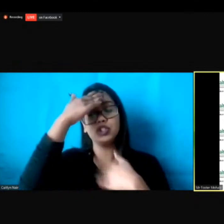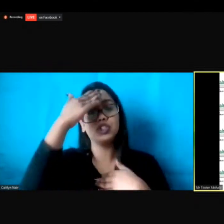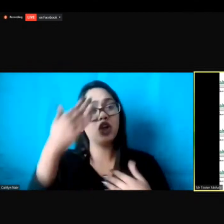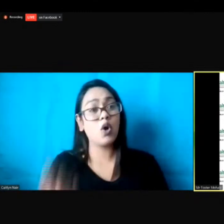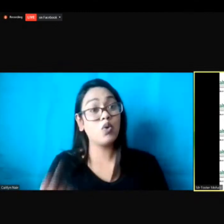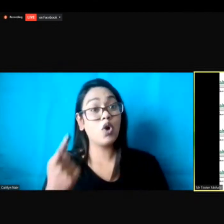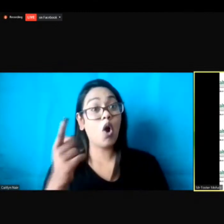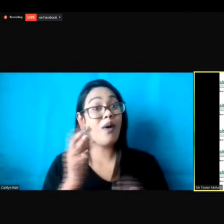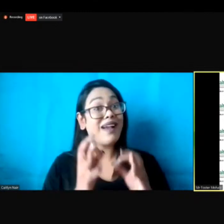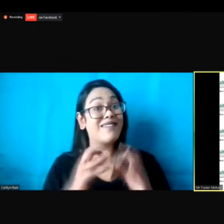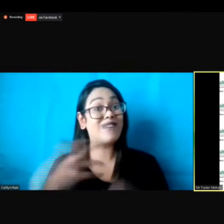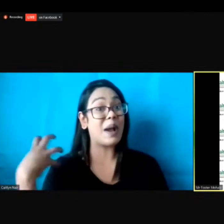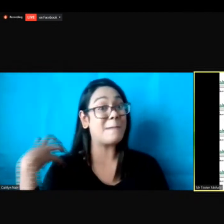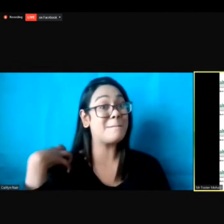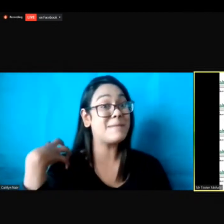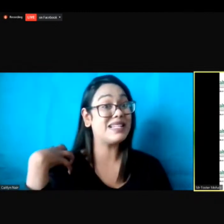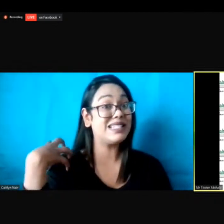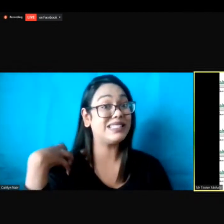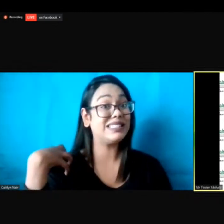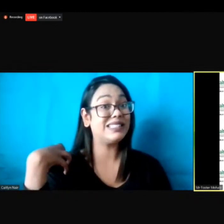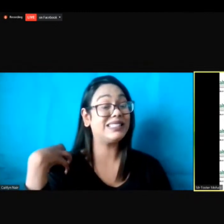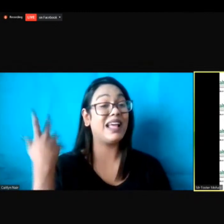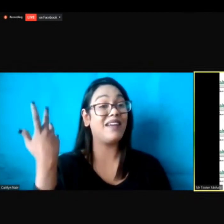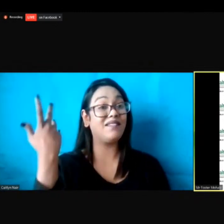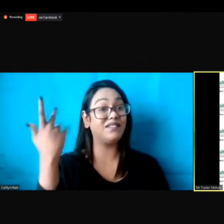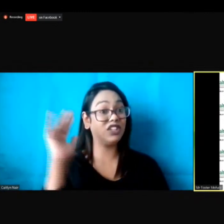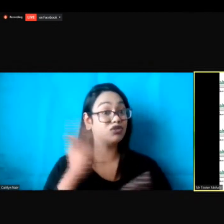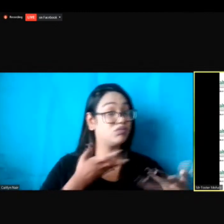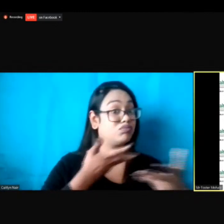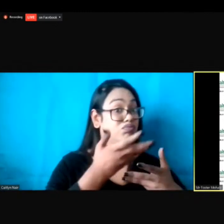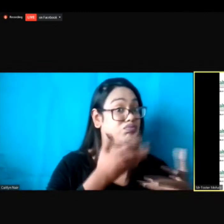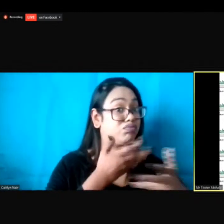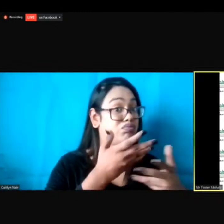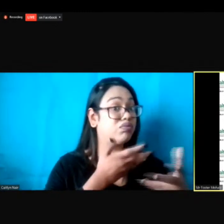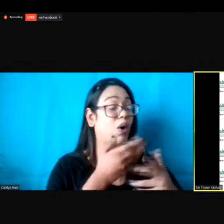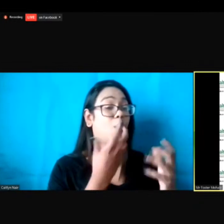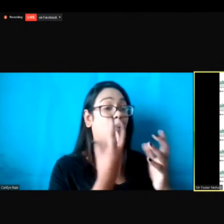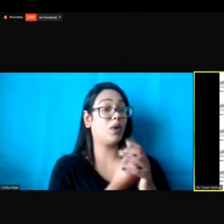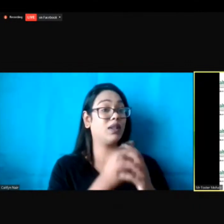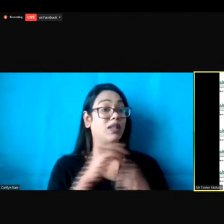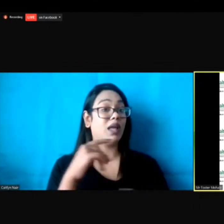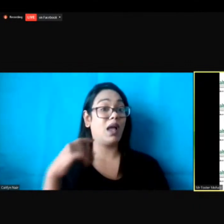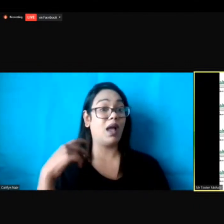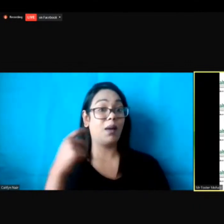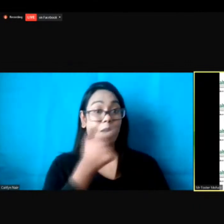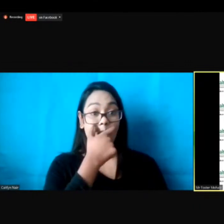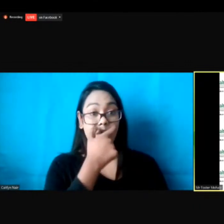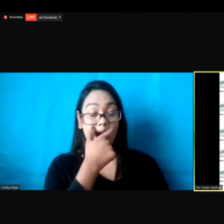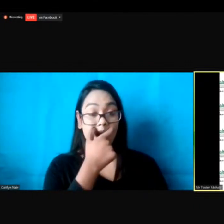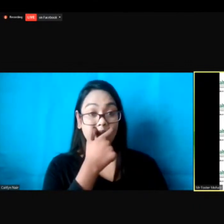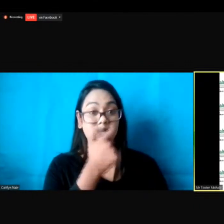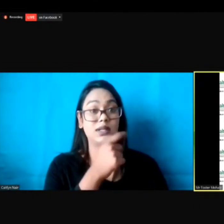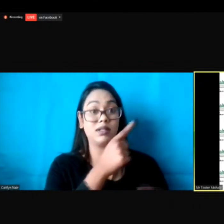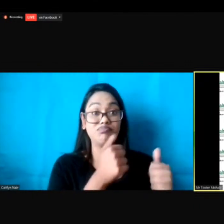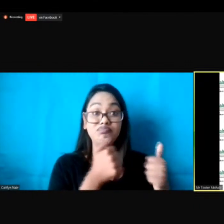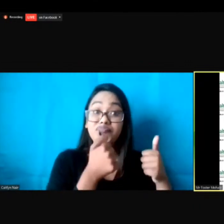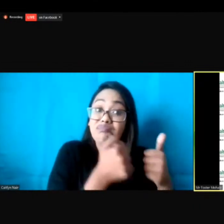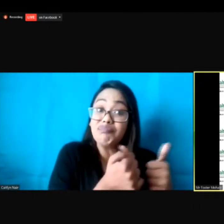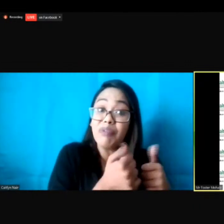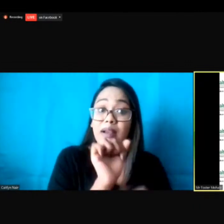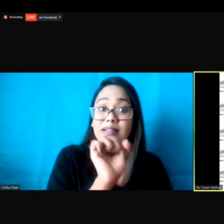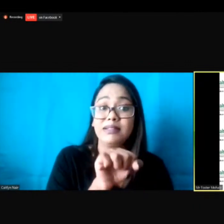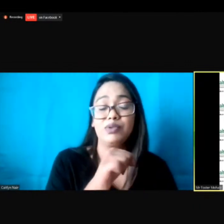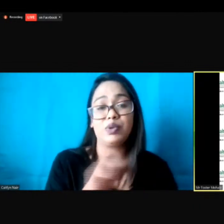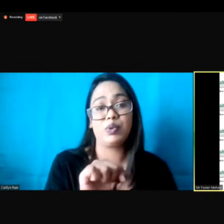minister has ever interacted with the president and how is the president doing. The fourth question is, can